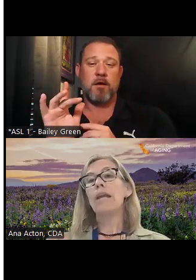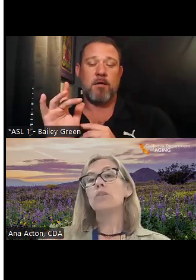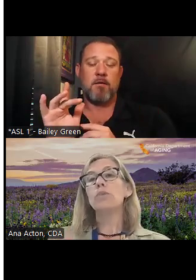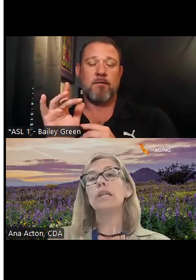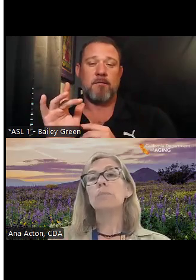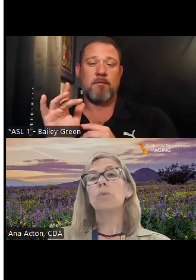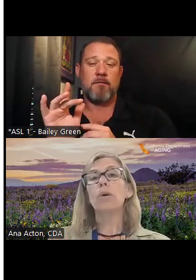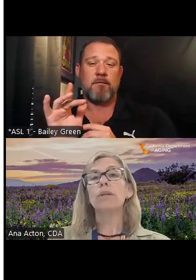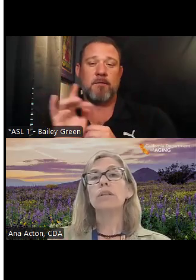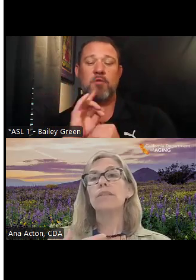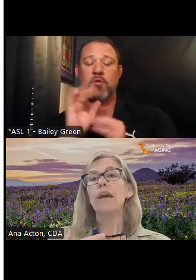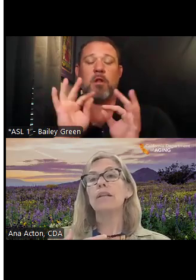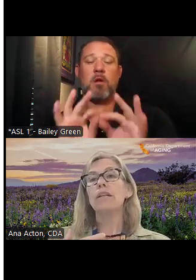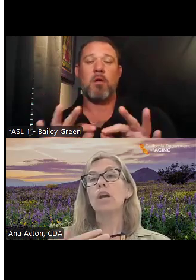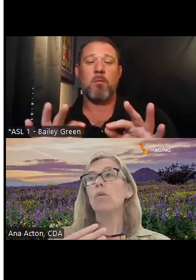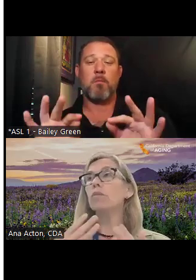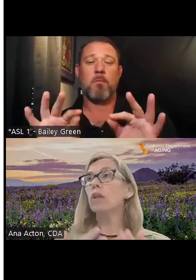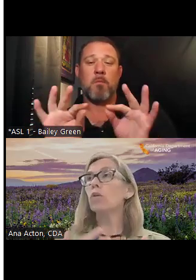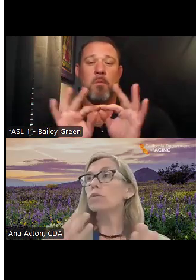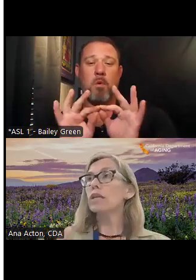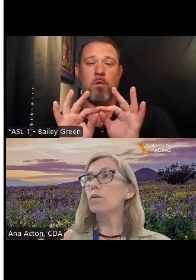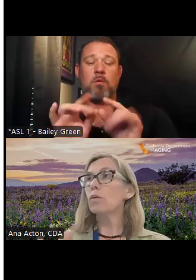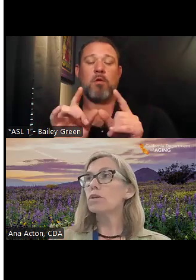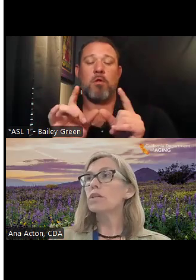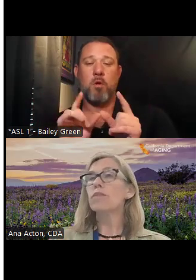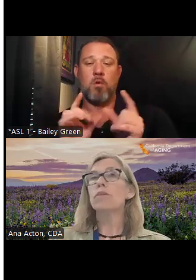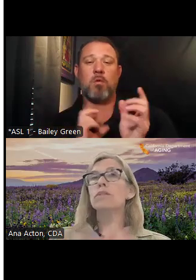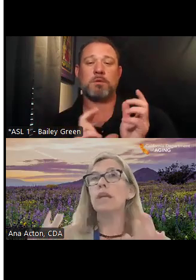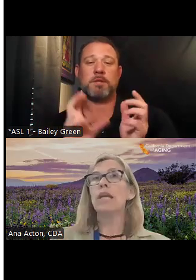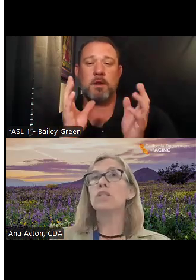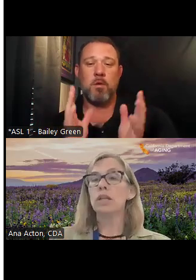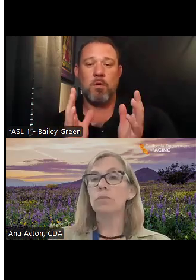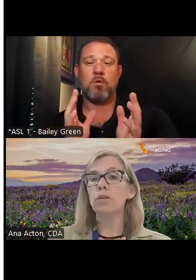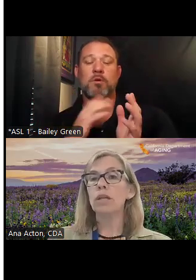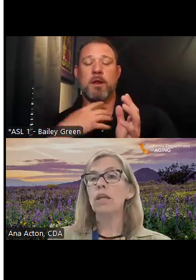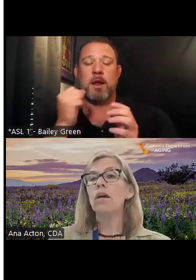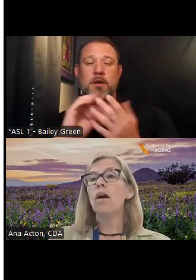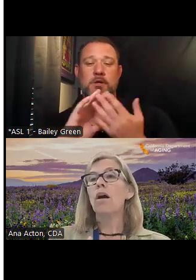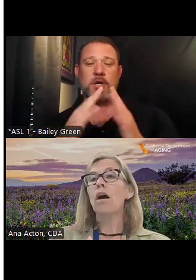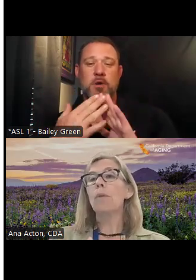And it's really important that, you know, local stakeholders and those in the aging